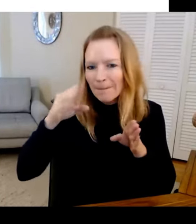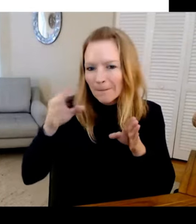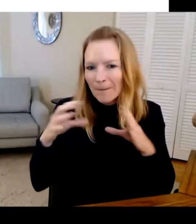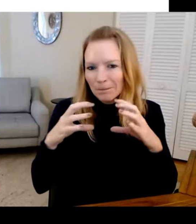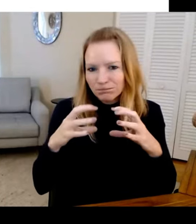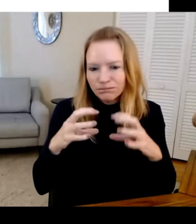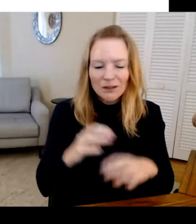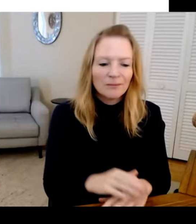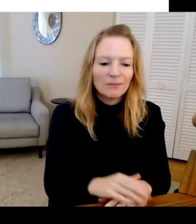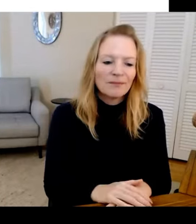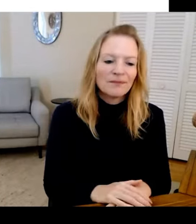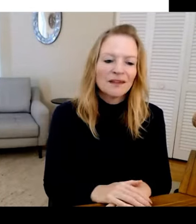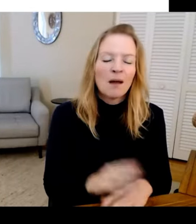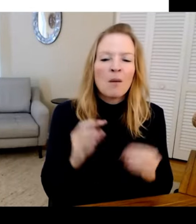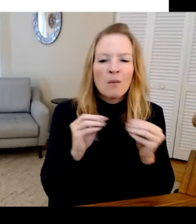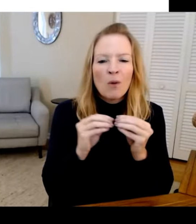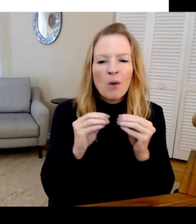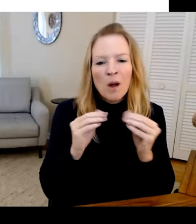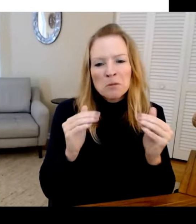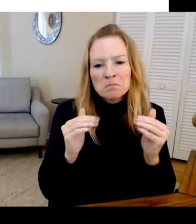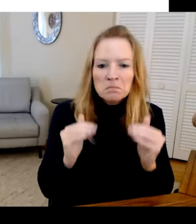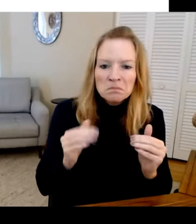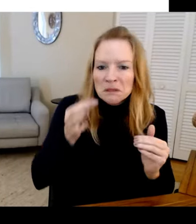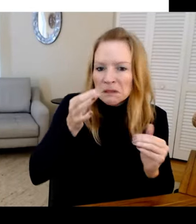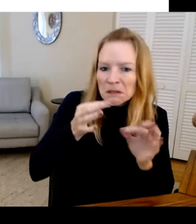convolutions, those curves, those bumps in the brain.